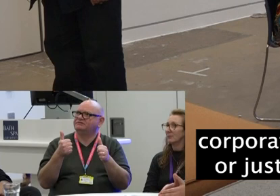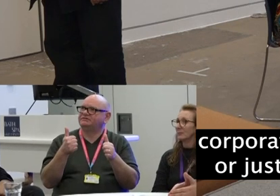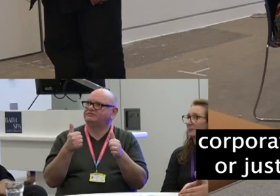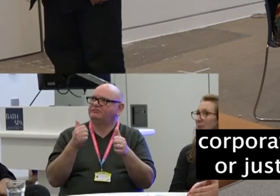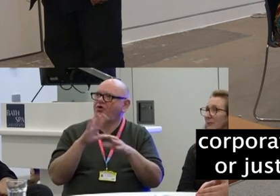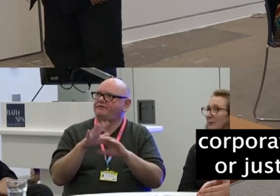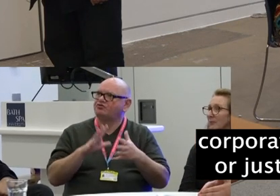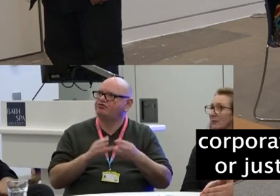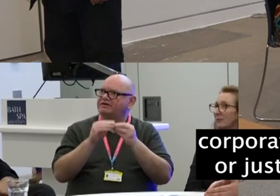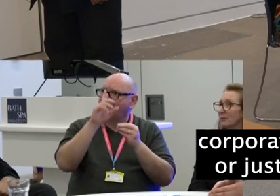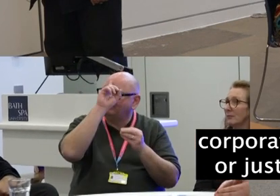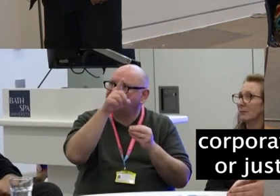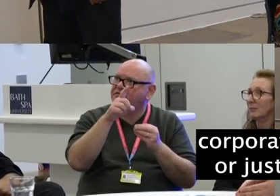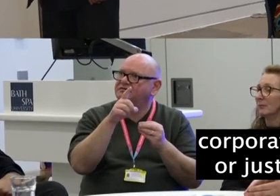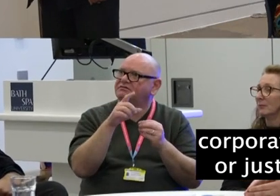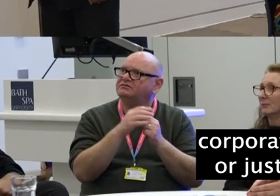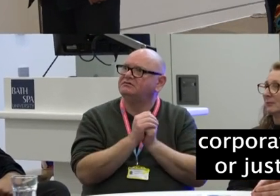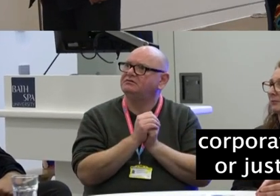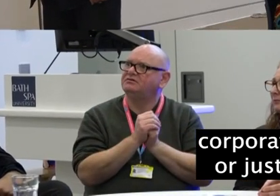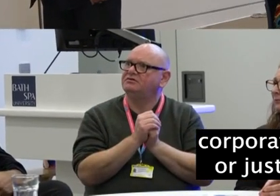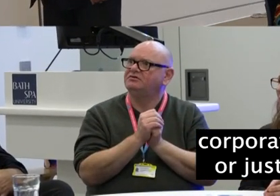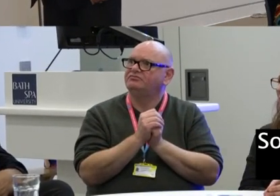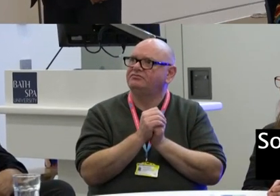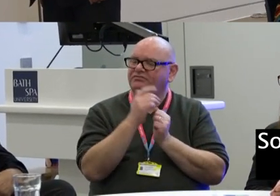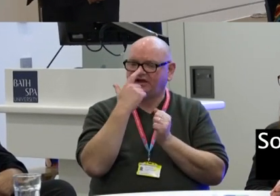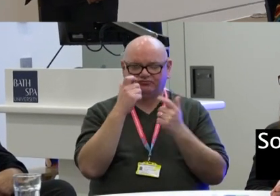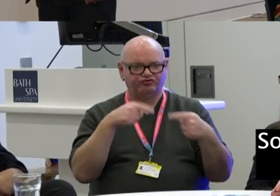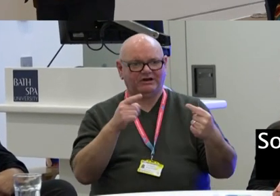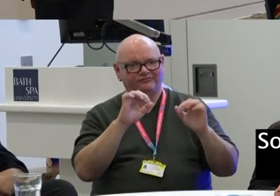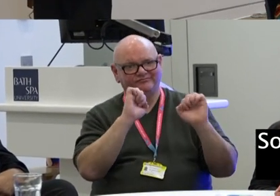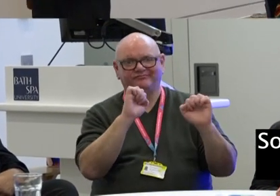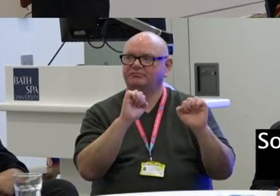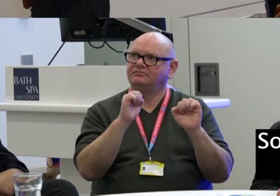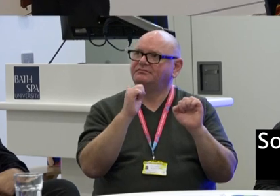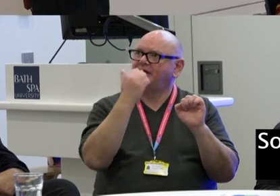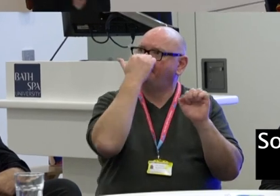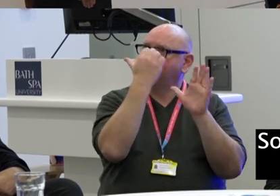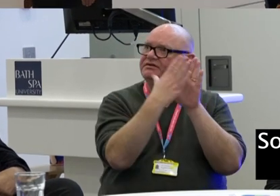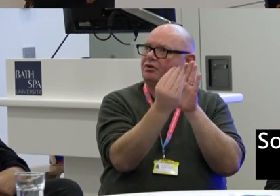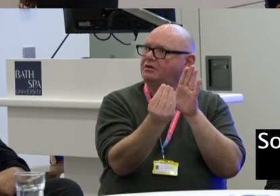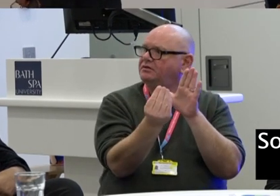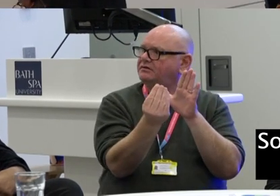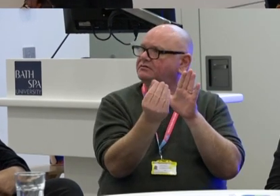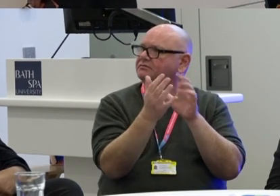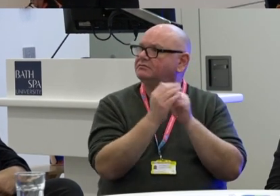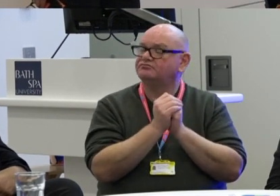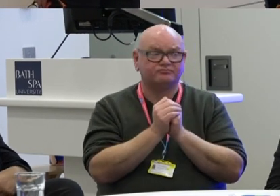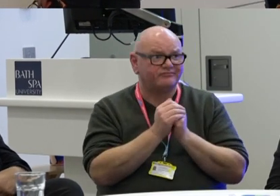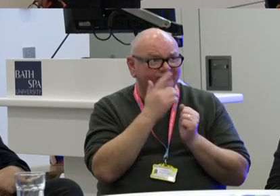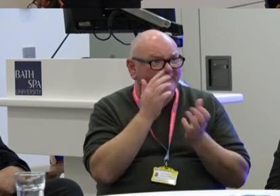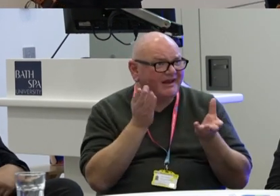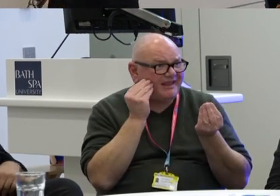or just like other like business models. So what would you have to say with that kind of thing?